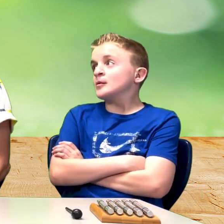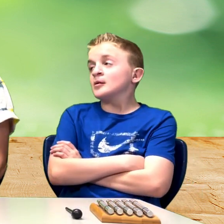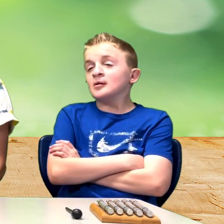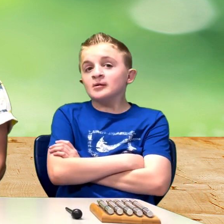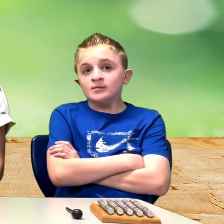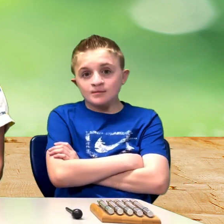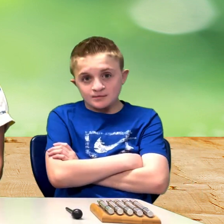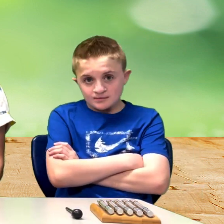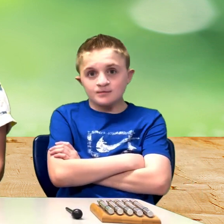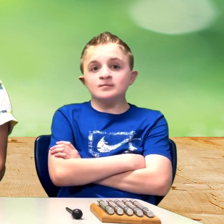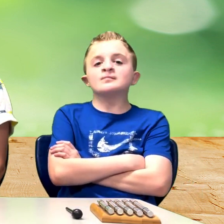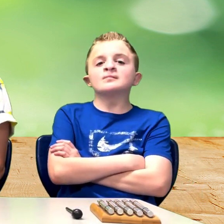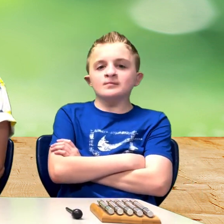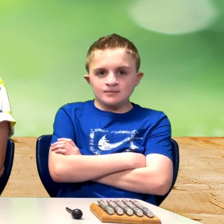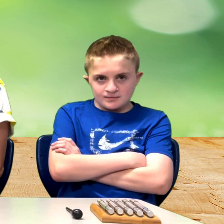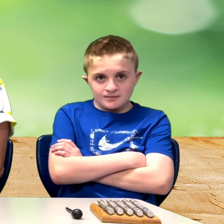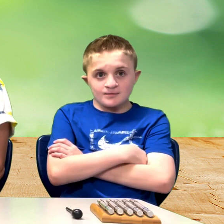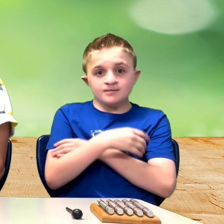grades.